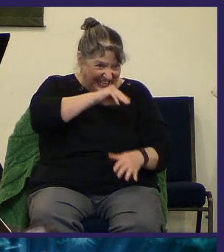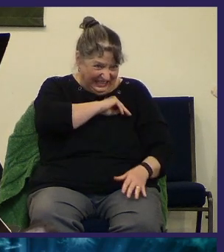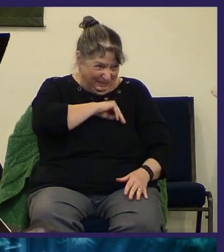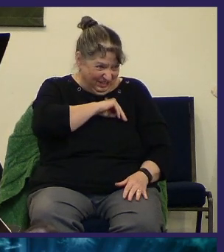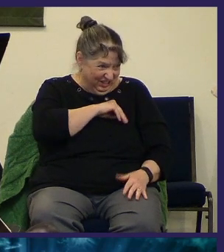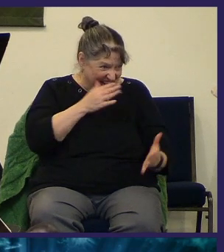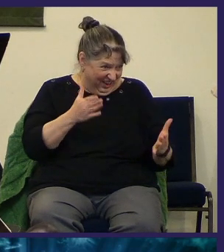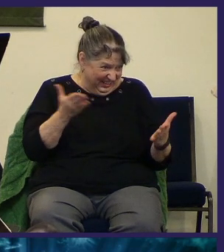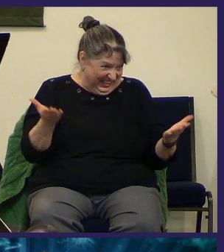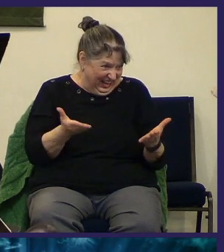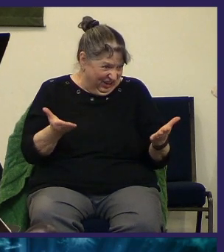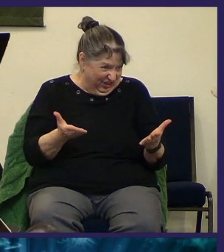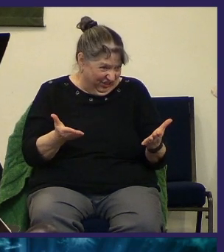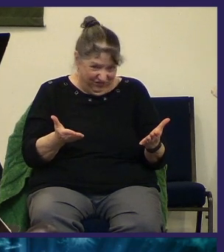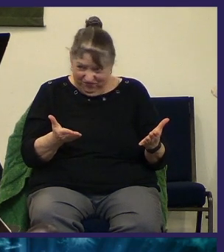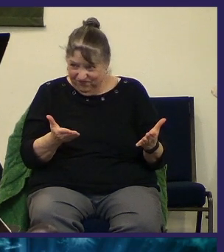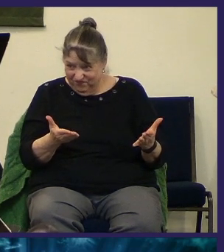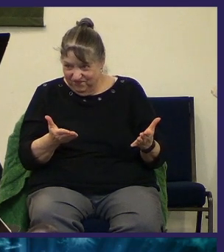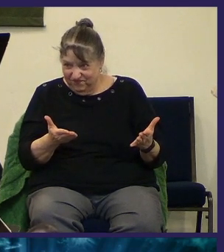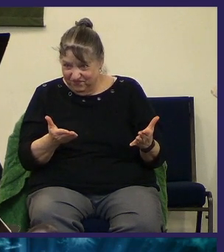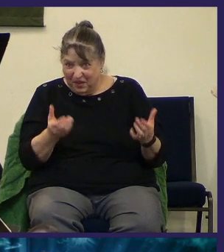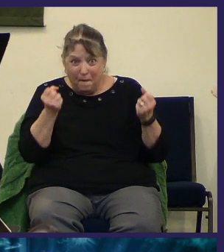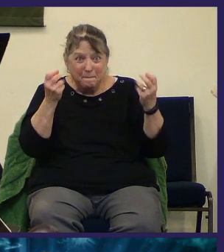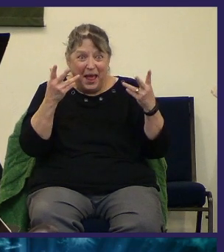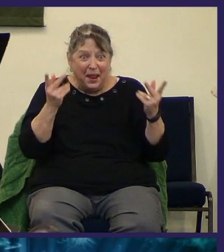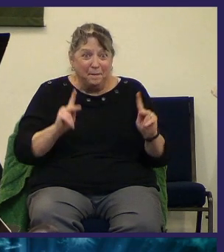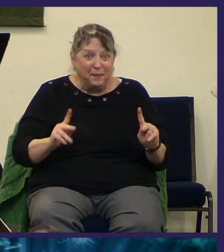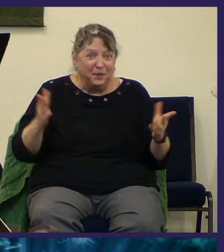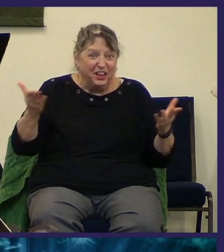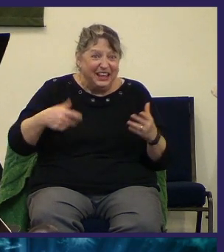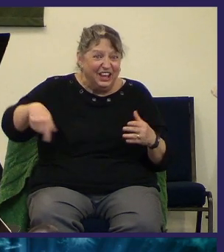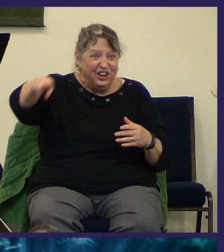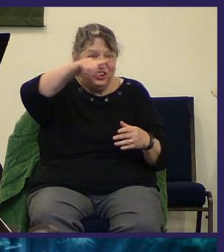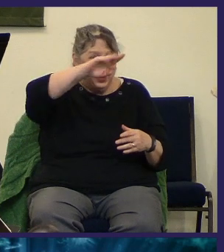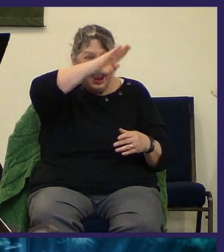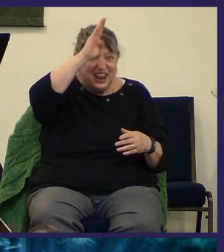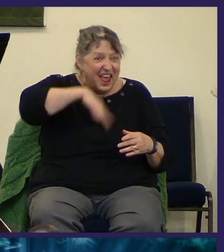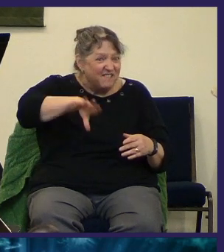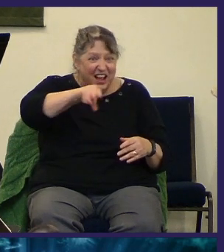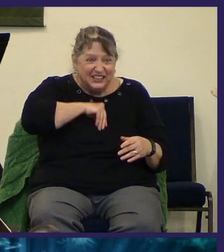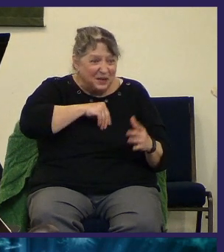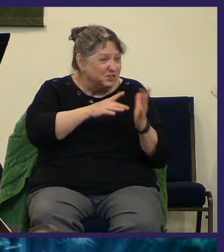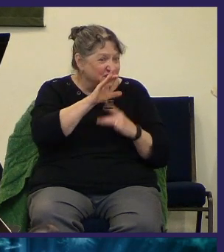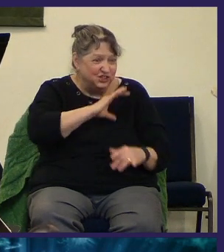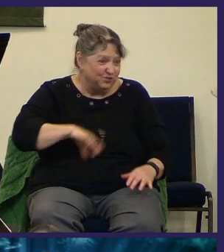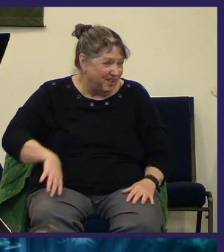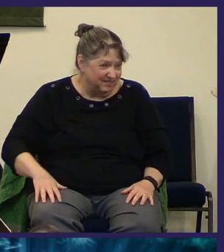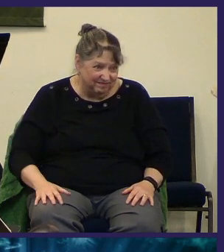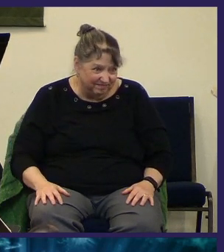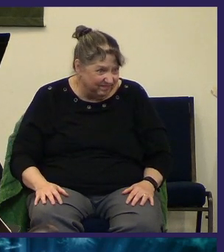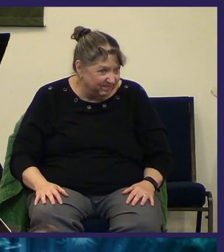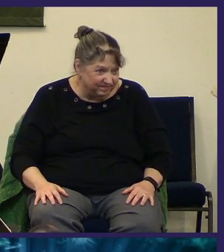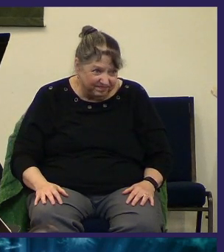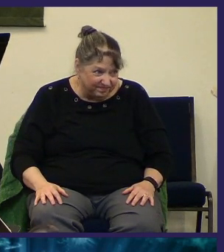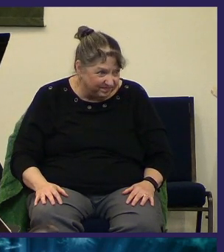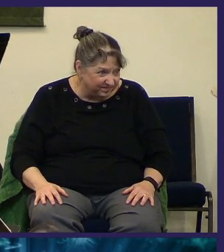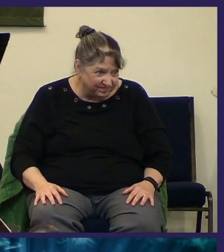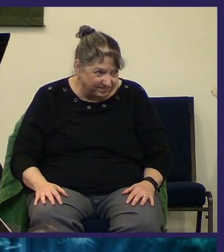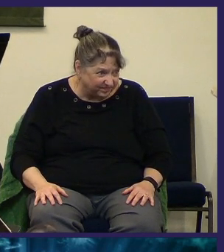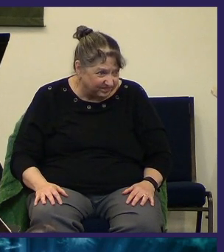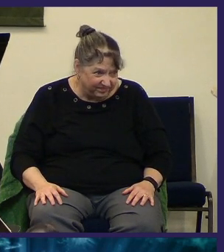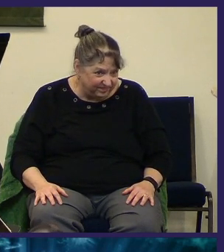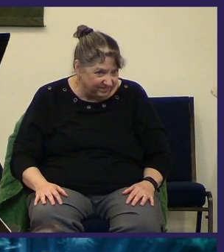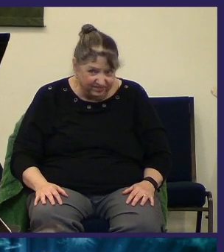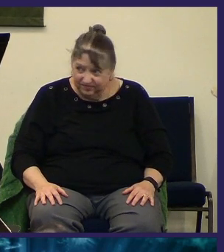people right in our own communities that have never heard or never had the opportunity to read